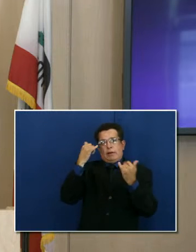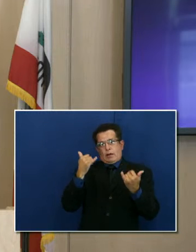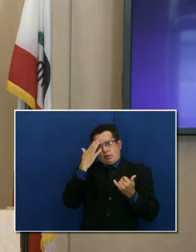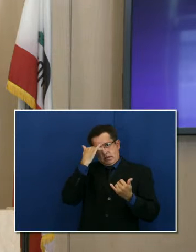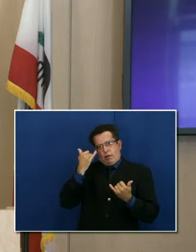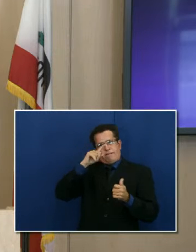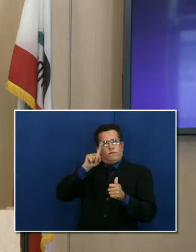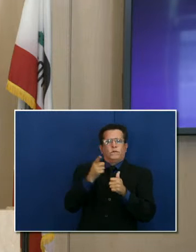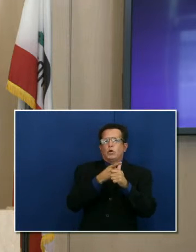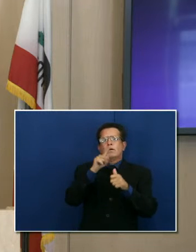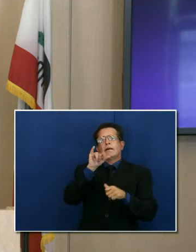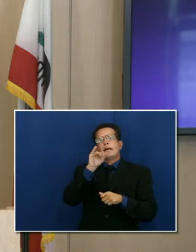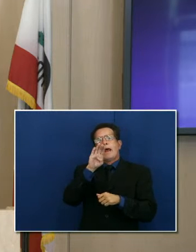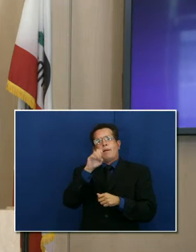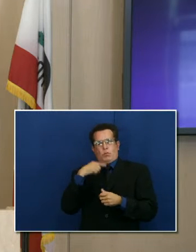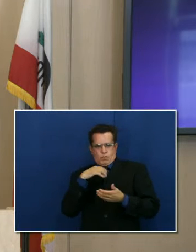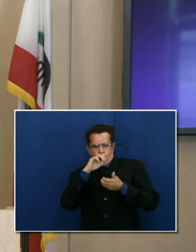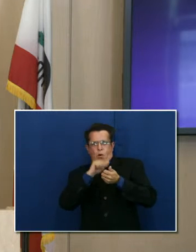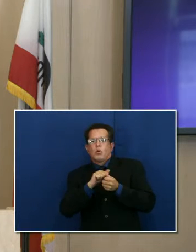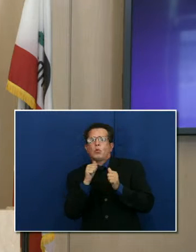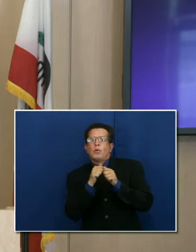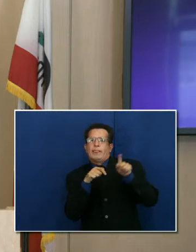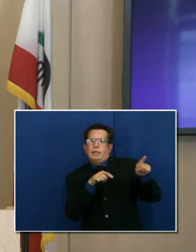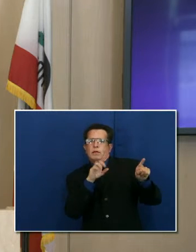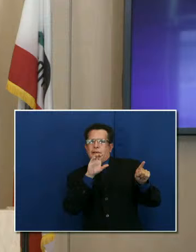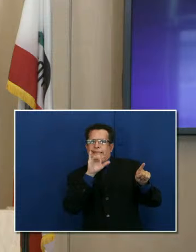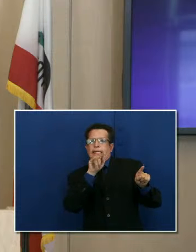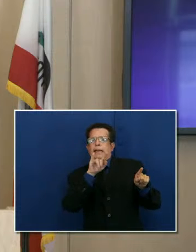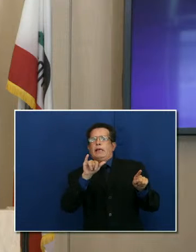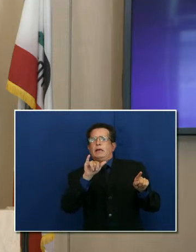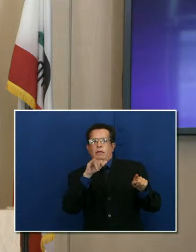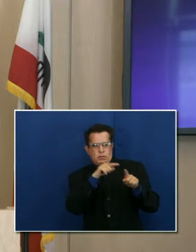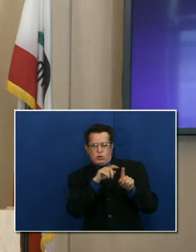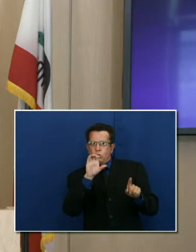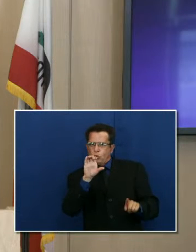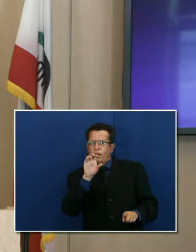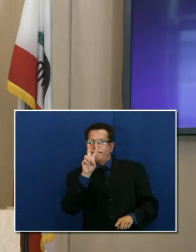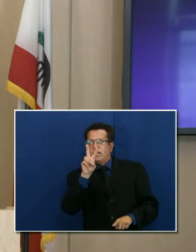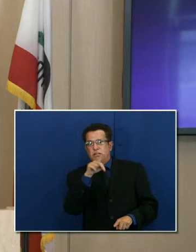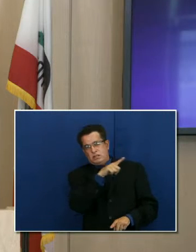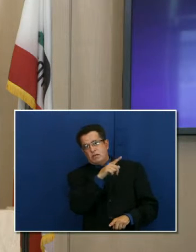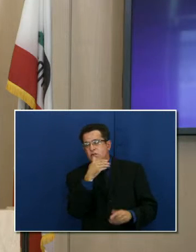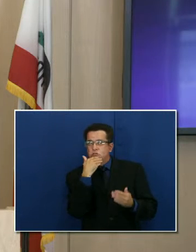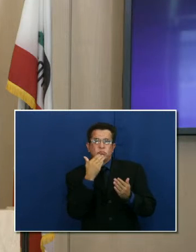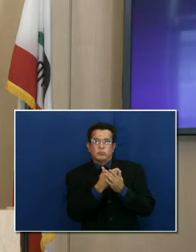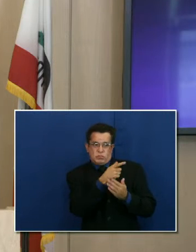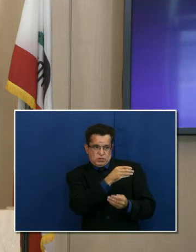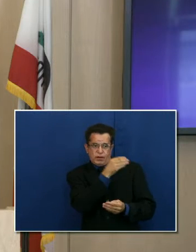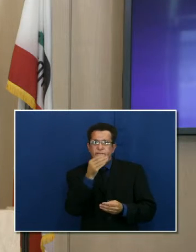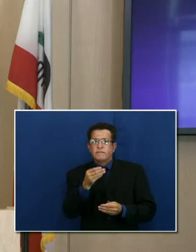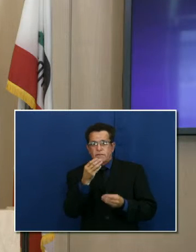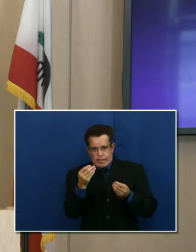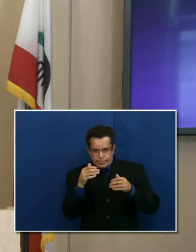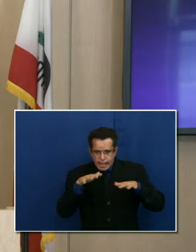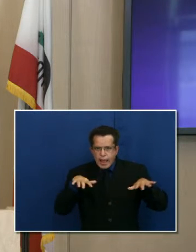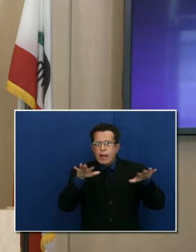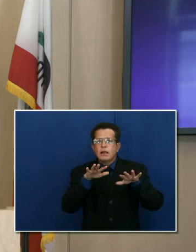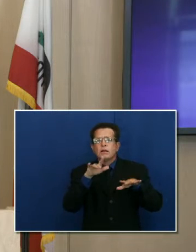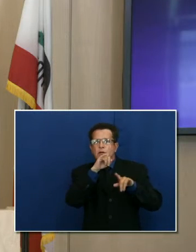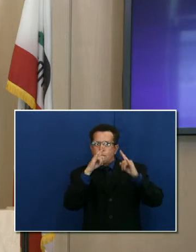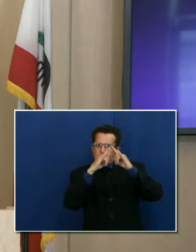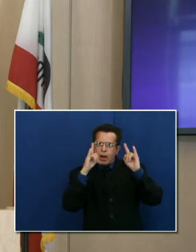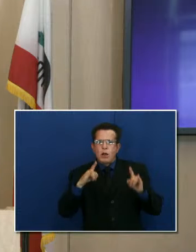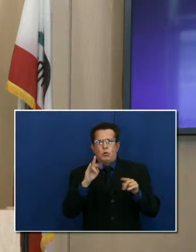in partnership with one of our local cities. The city of Chula Vista is providing space, personnel, and